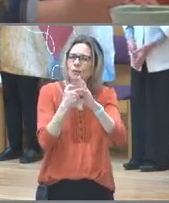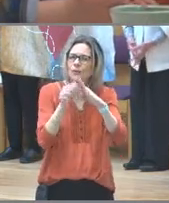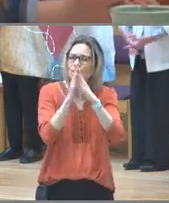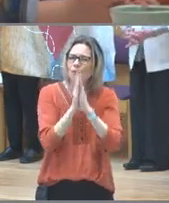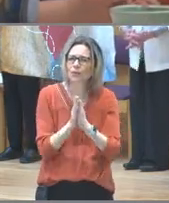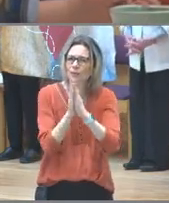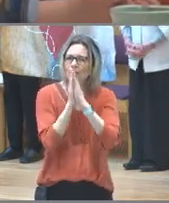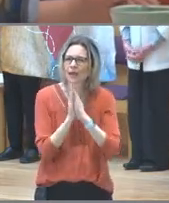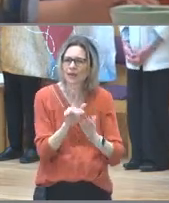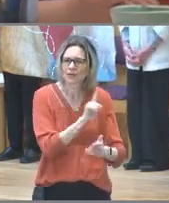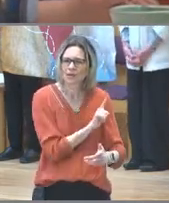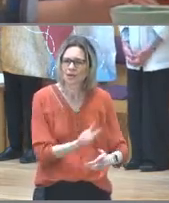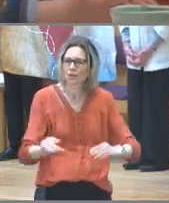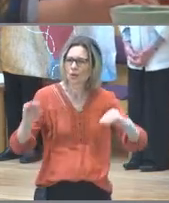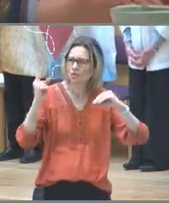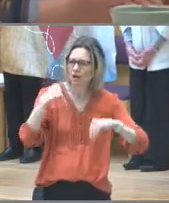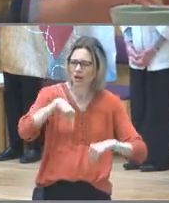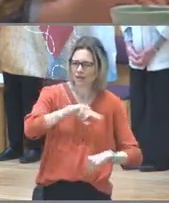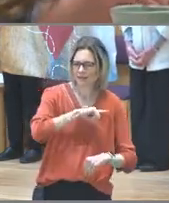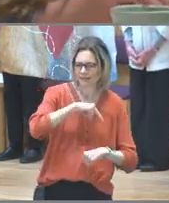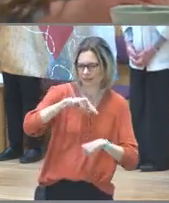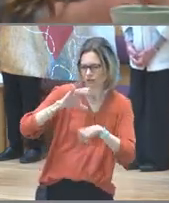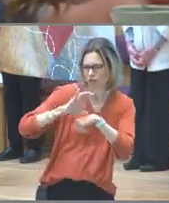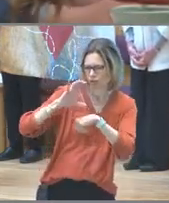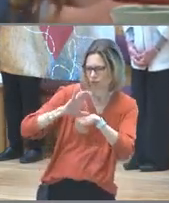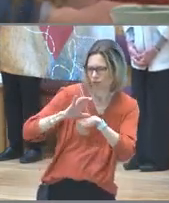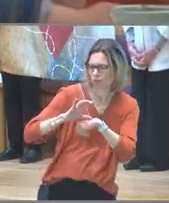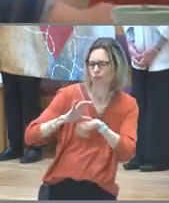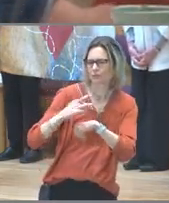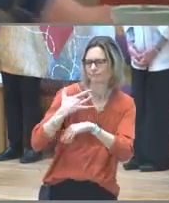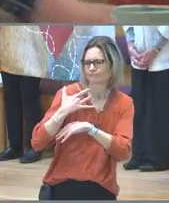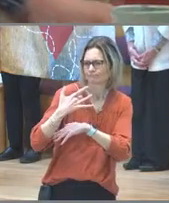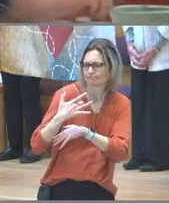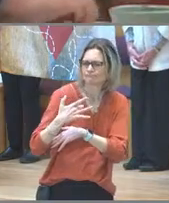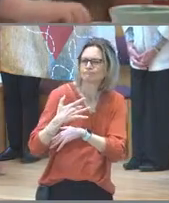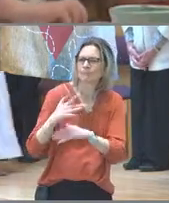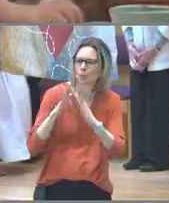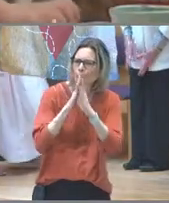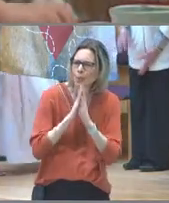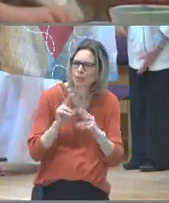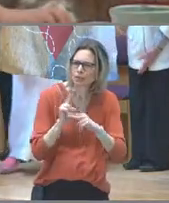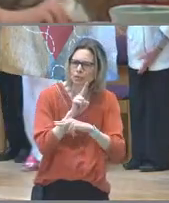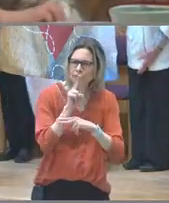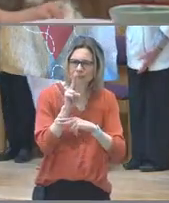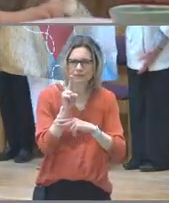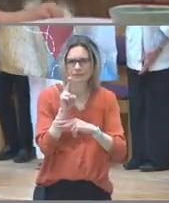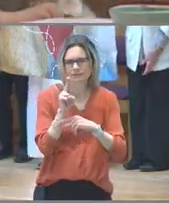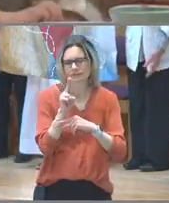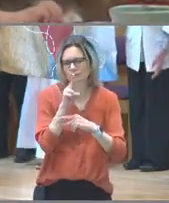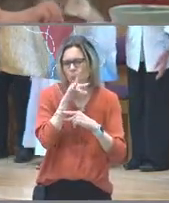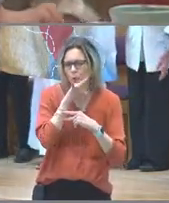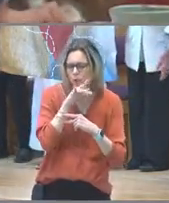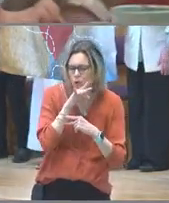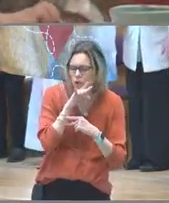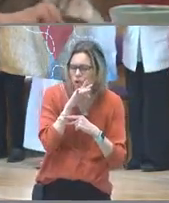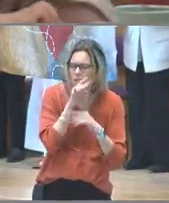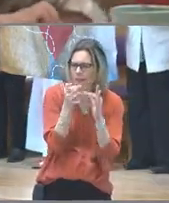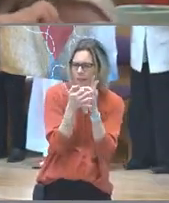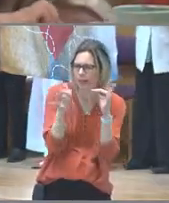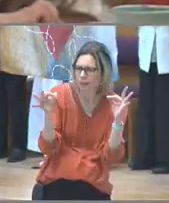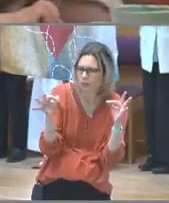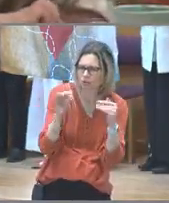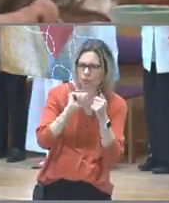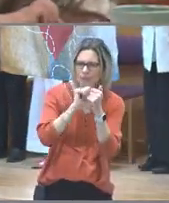us. As it is a practice in this congregation, we say these words in the language in the